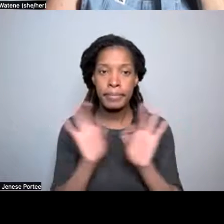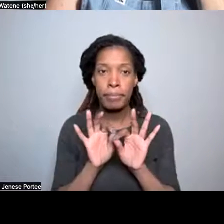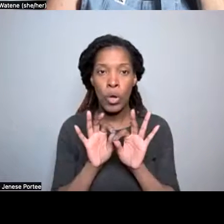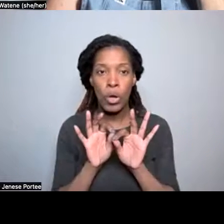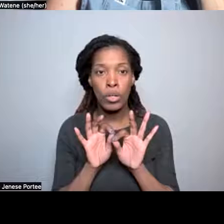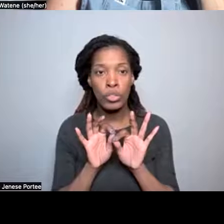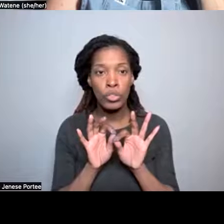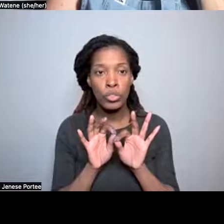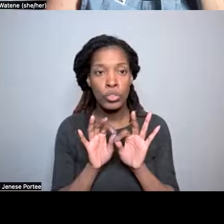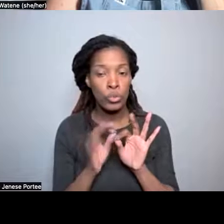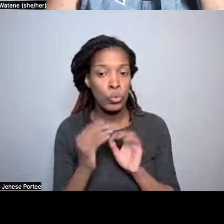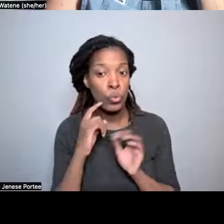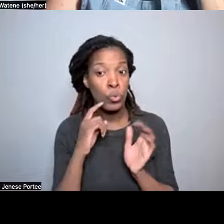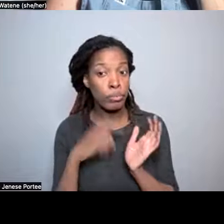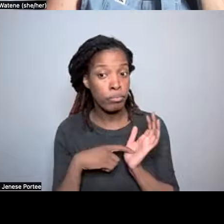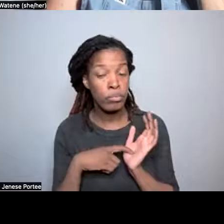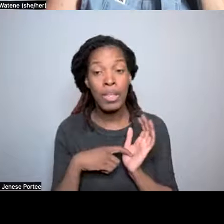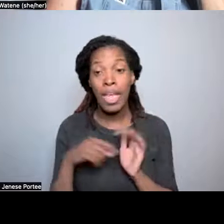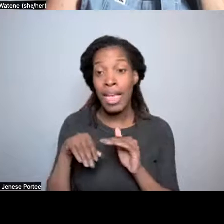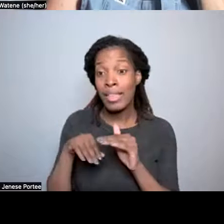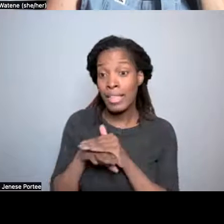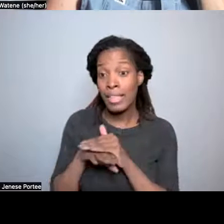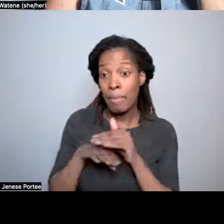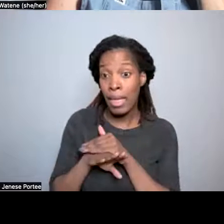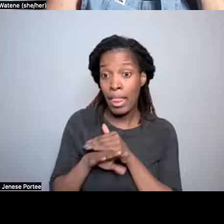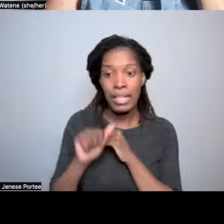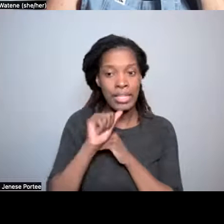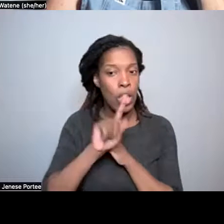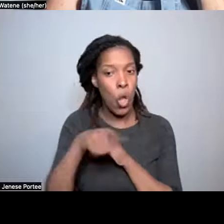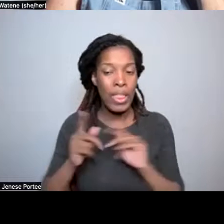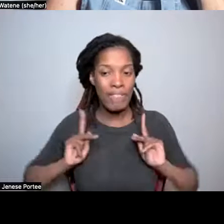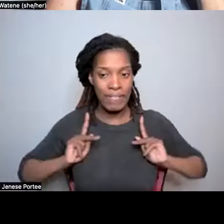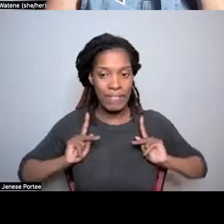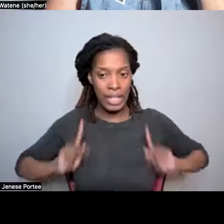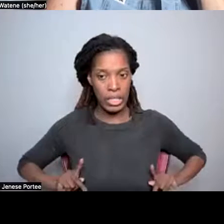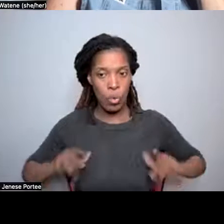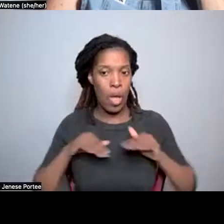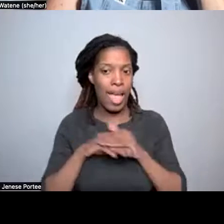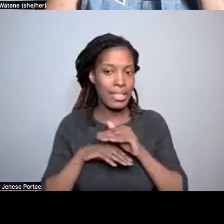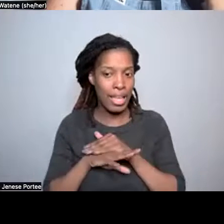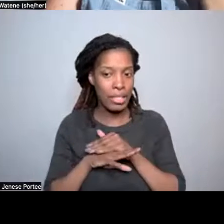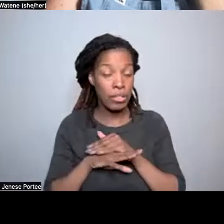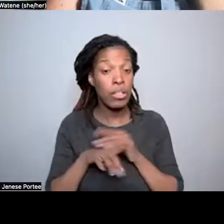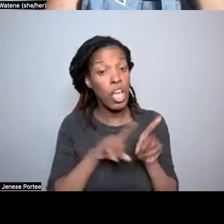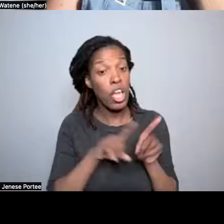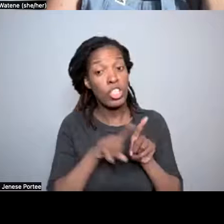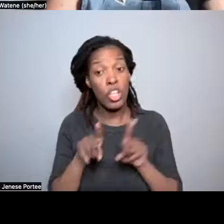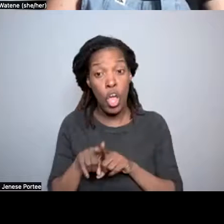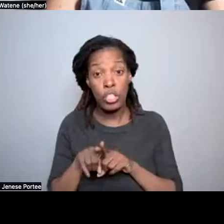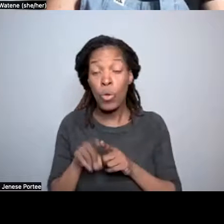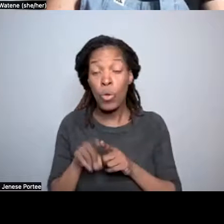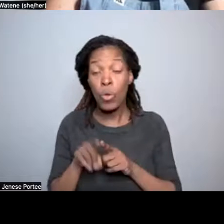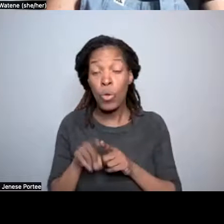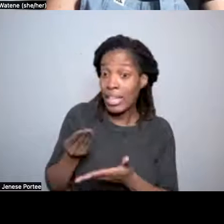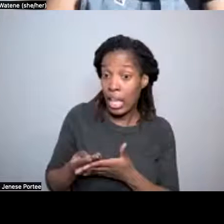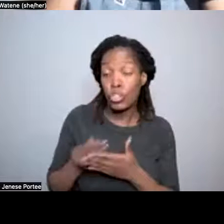know that accessibility is not just physical access, it's also financial